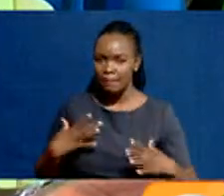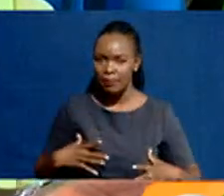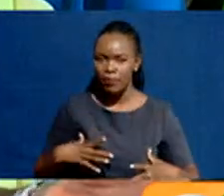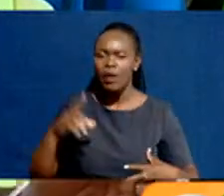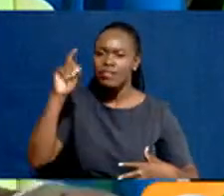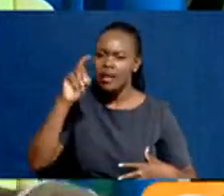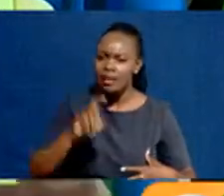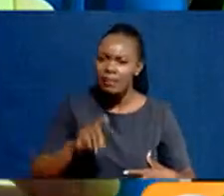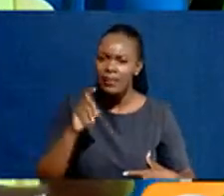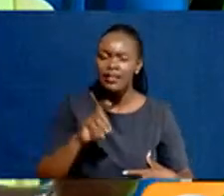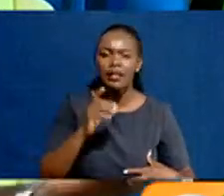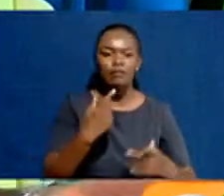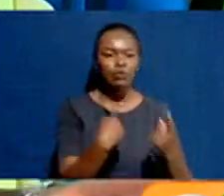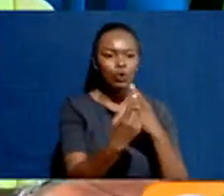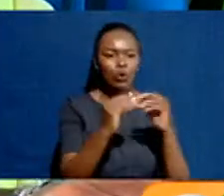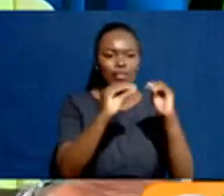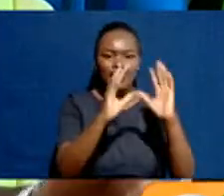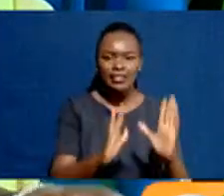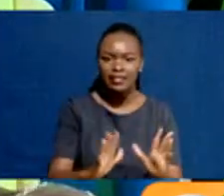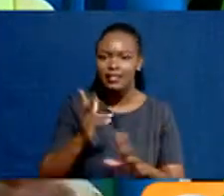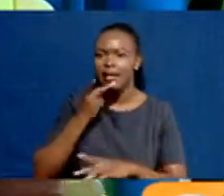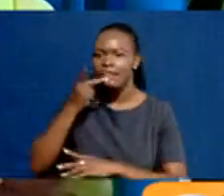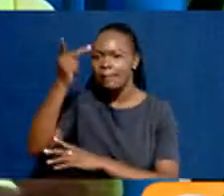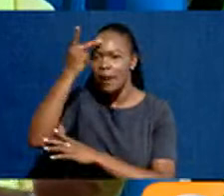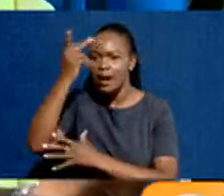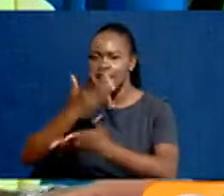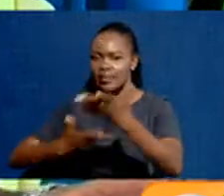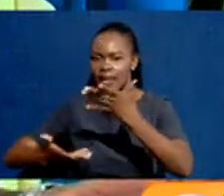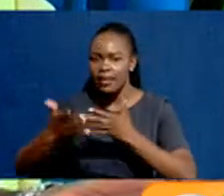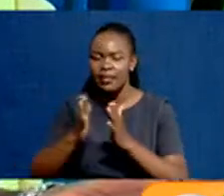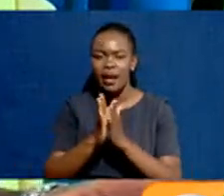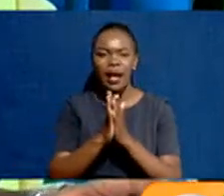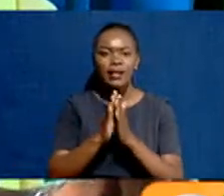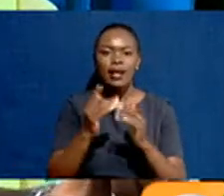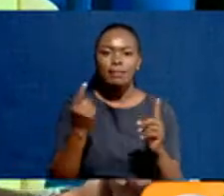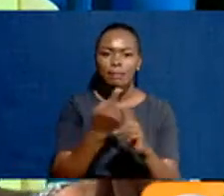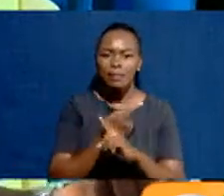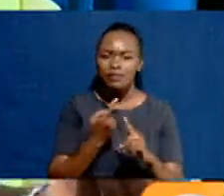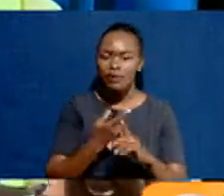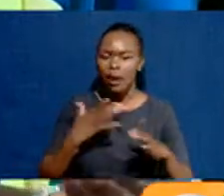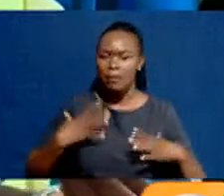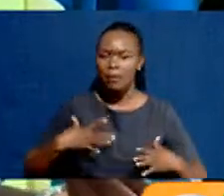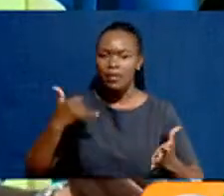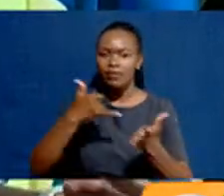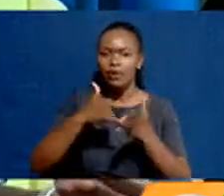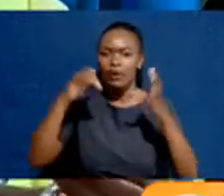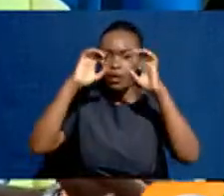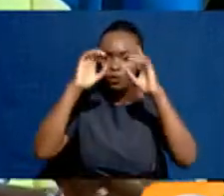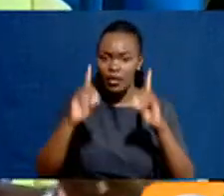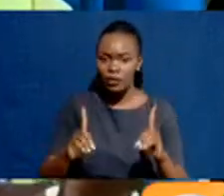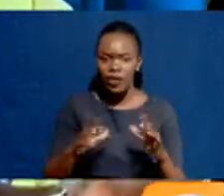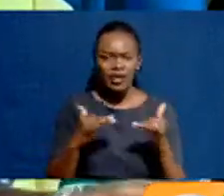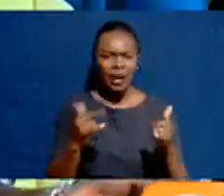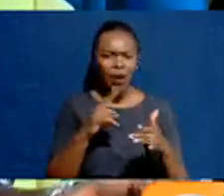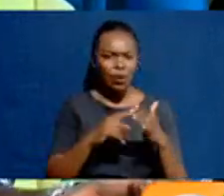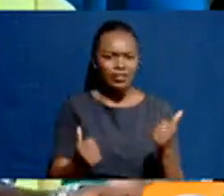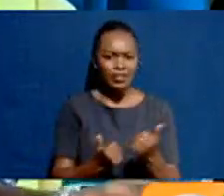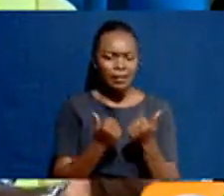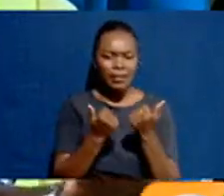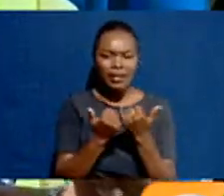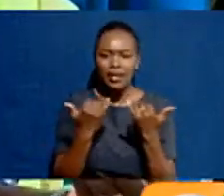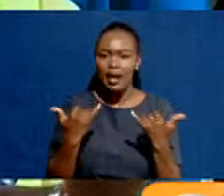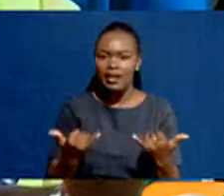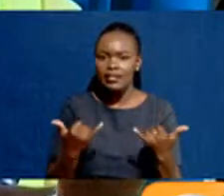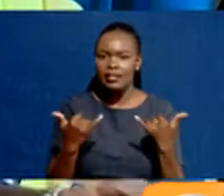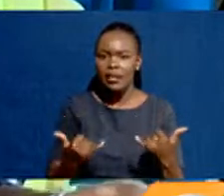teachers. They needed to talk to the parents. They needed to talk to the educationists. And now what has happened is that they have been spoken to, and